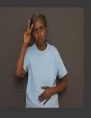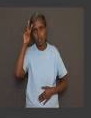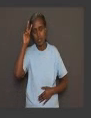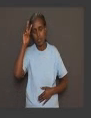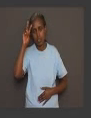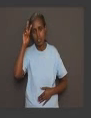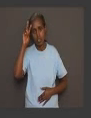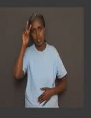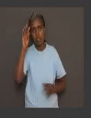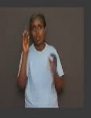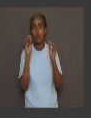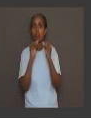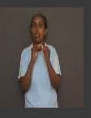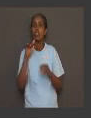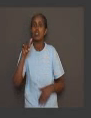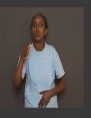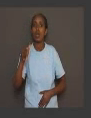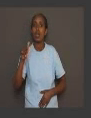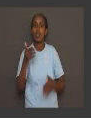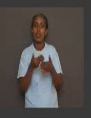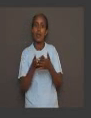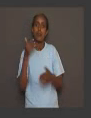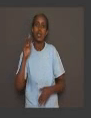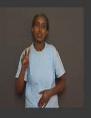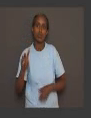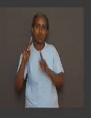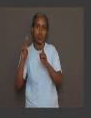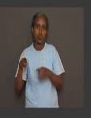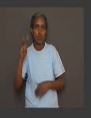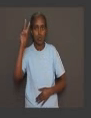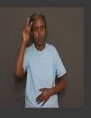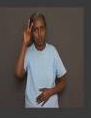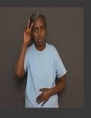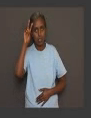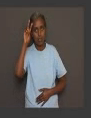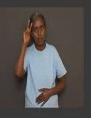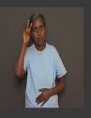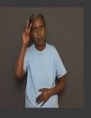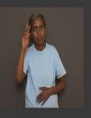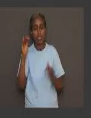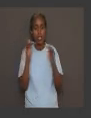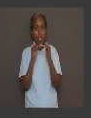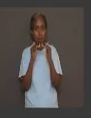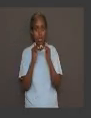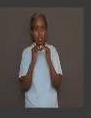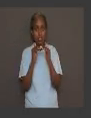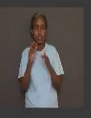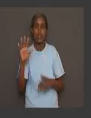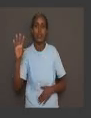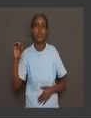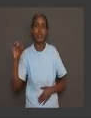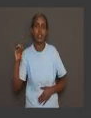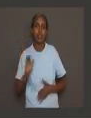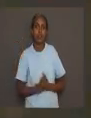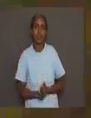squared plus y minus 2 squared equals